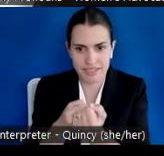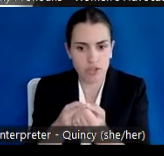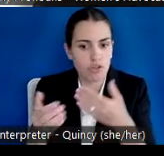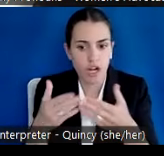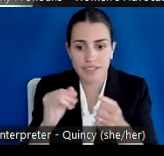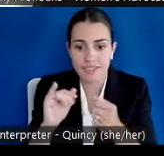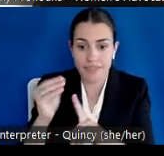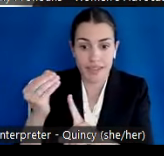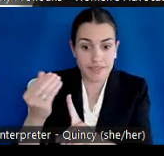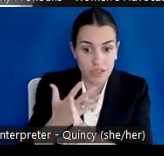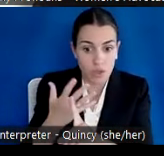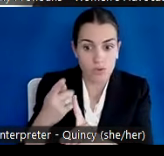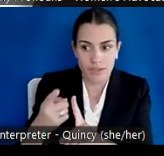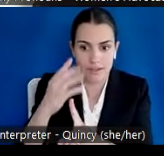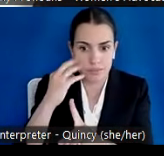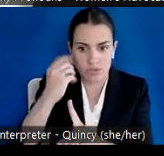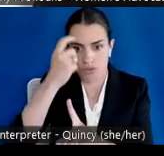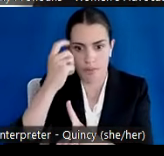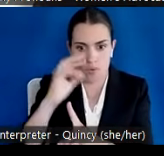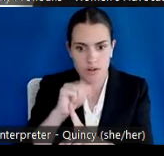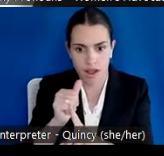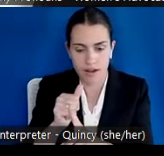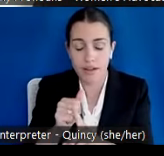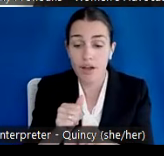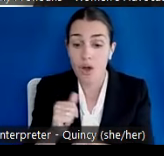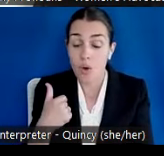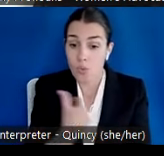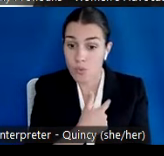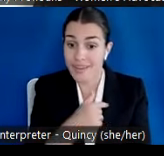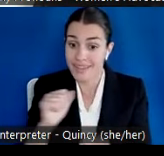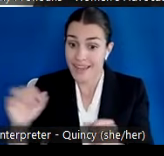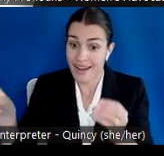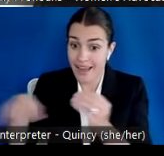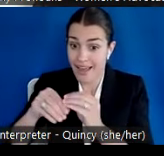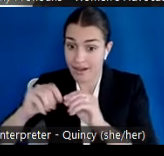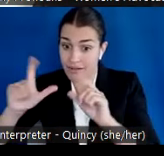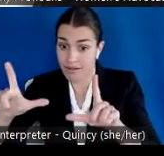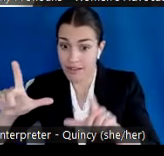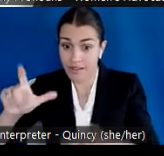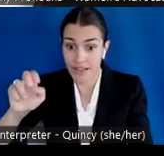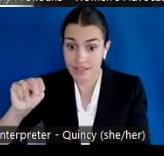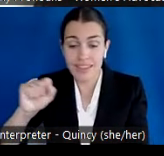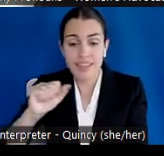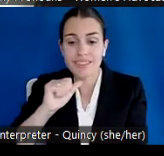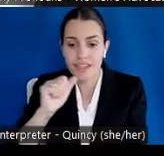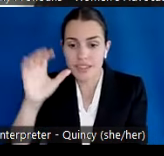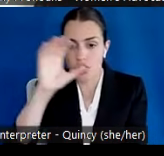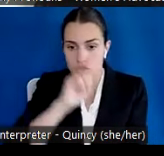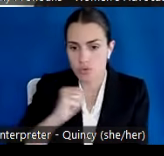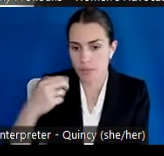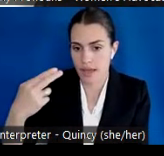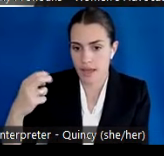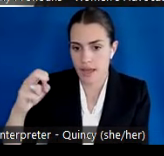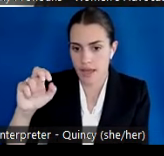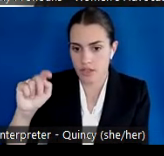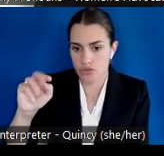regardless, right? But we can also operate from a lens that doesn't assume heteronormativity, meaning that we don't make assumptions that everyone is straight